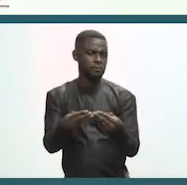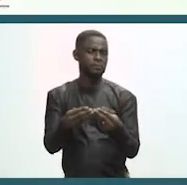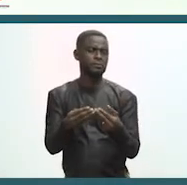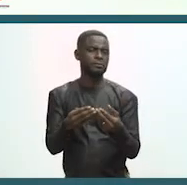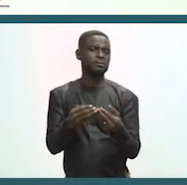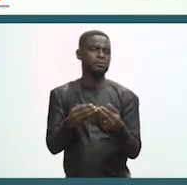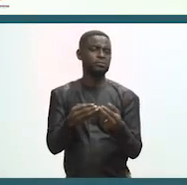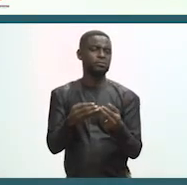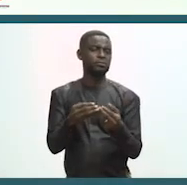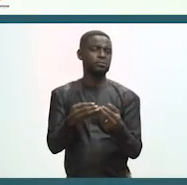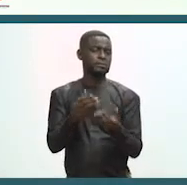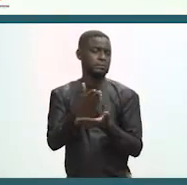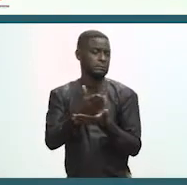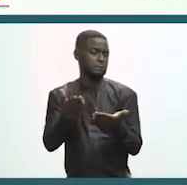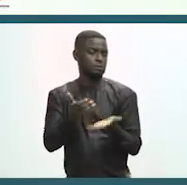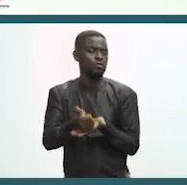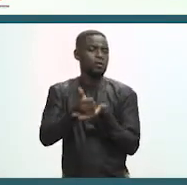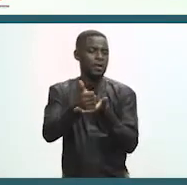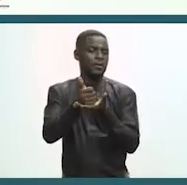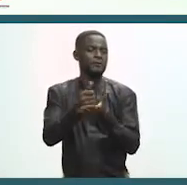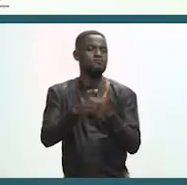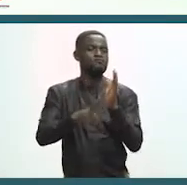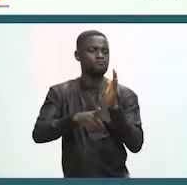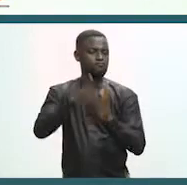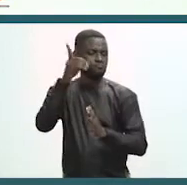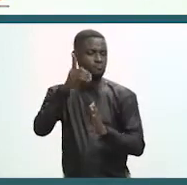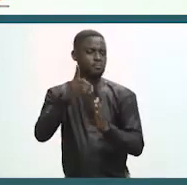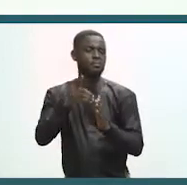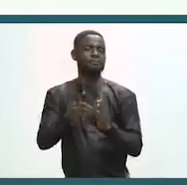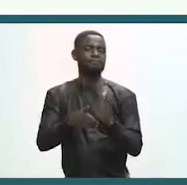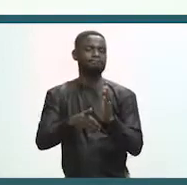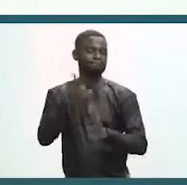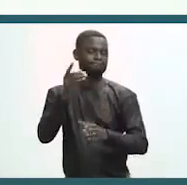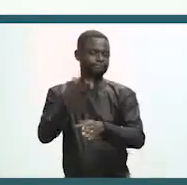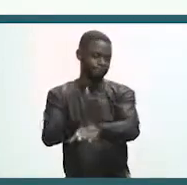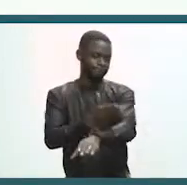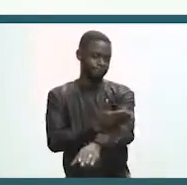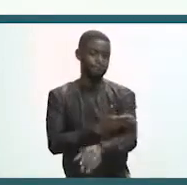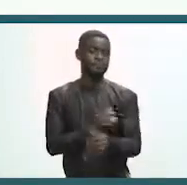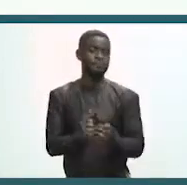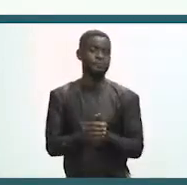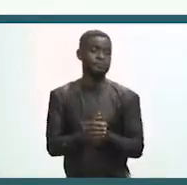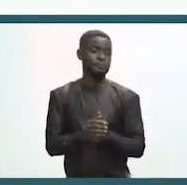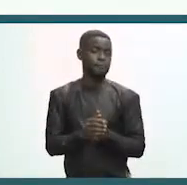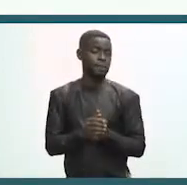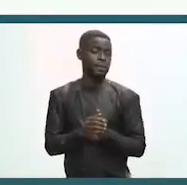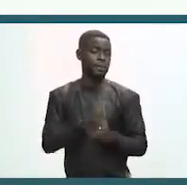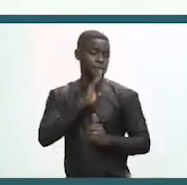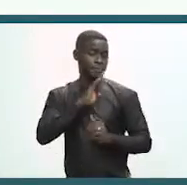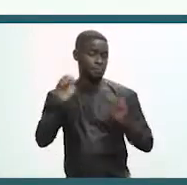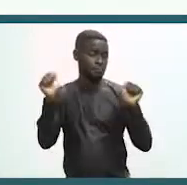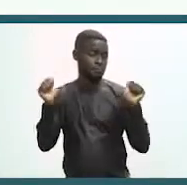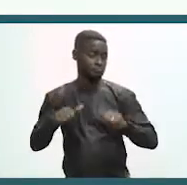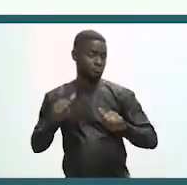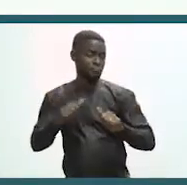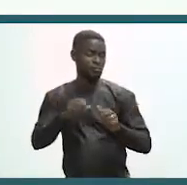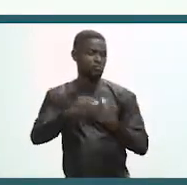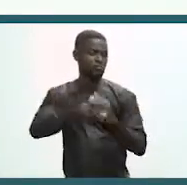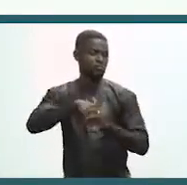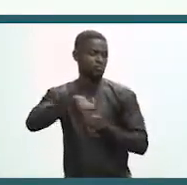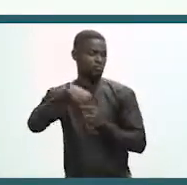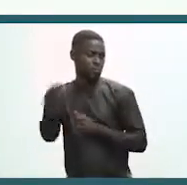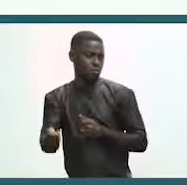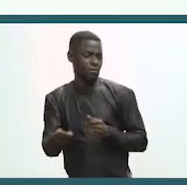route to growth and development. Being able to come out of a